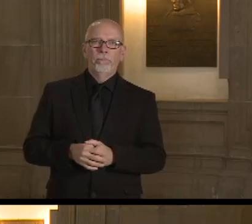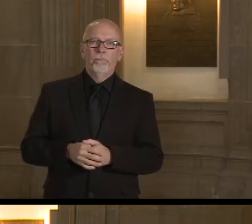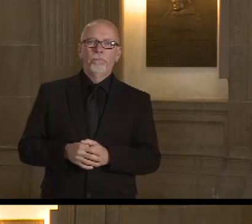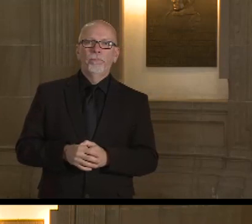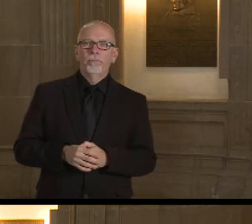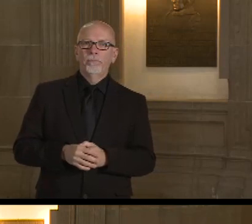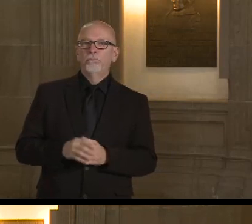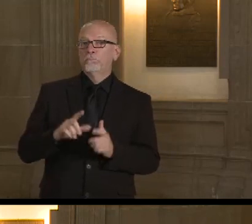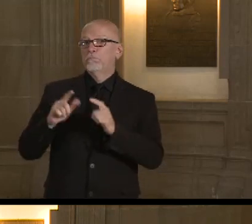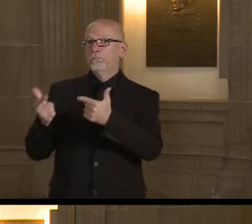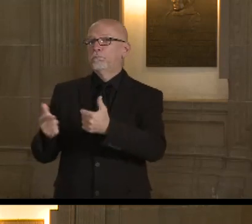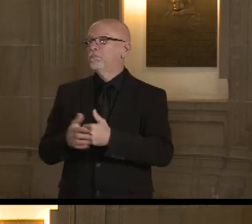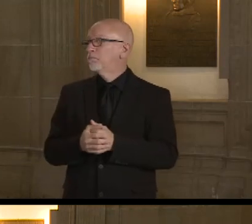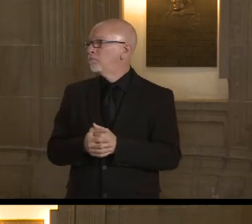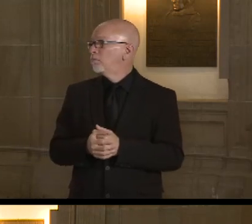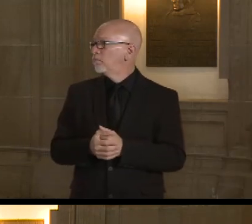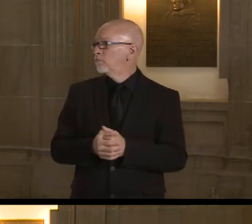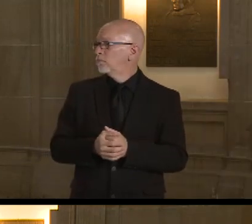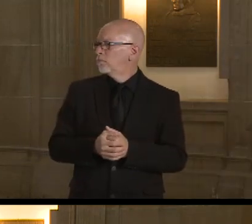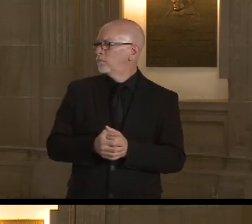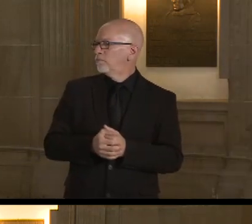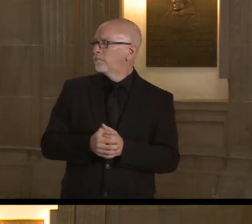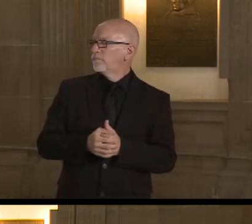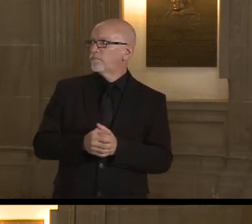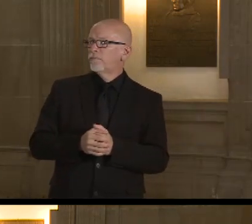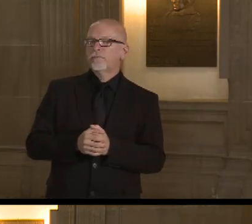You want to add anything to that?